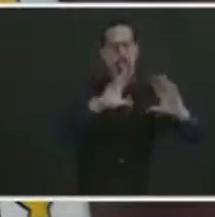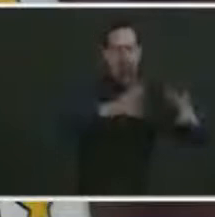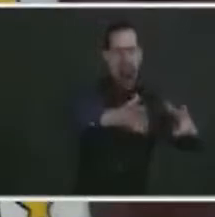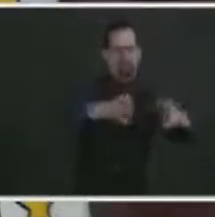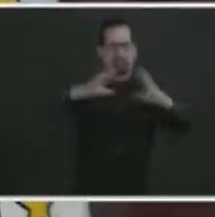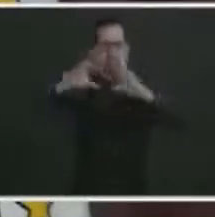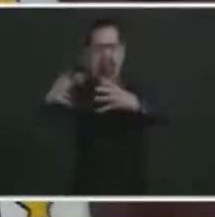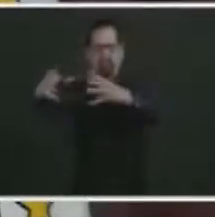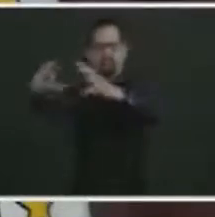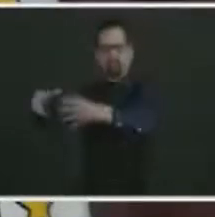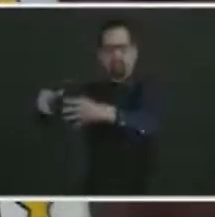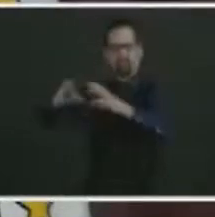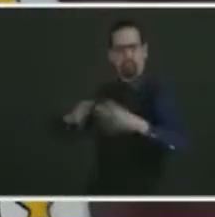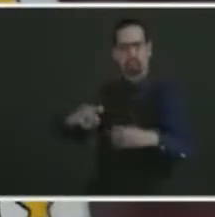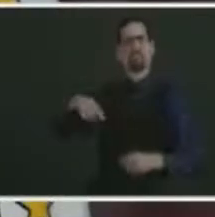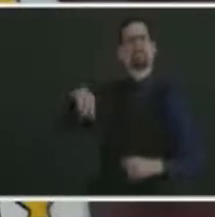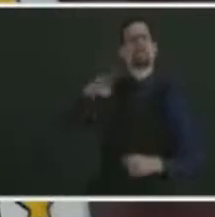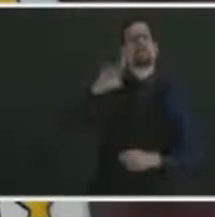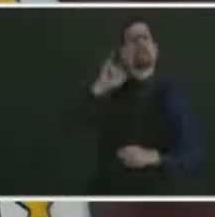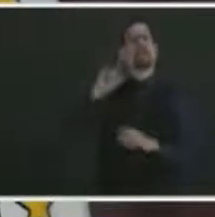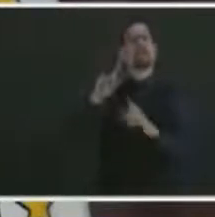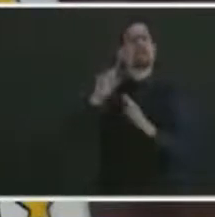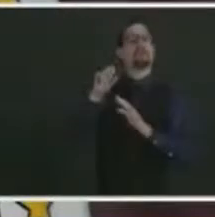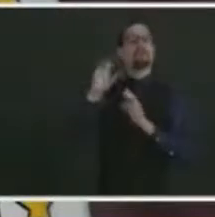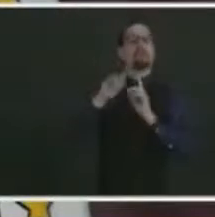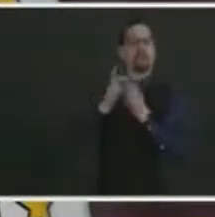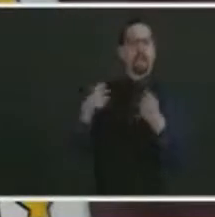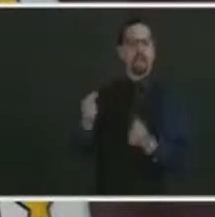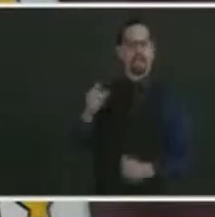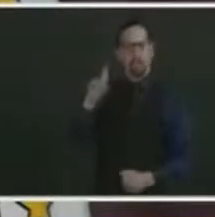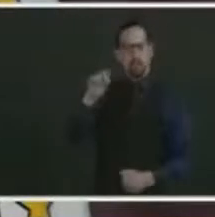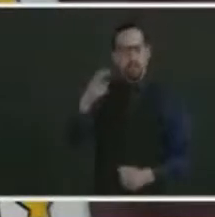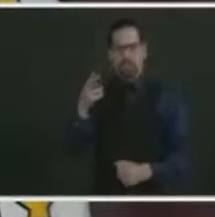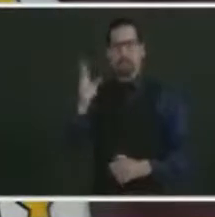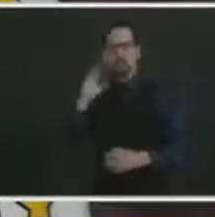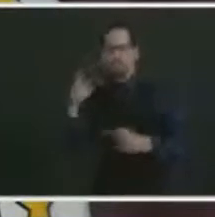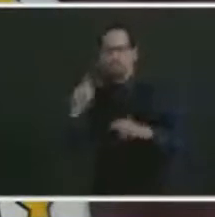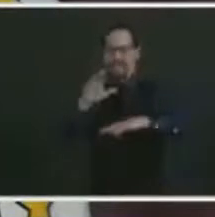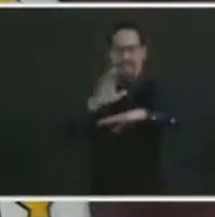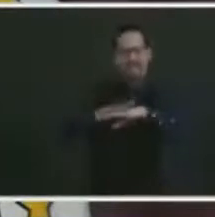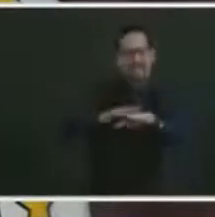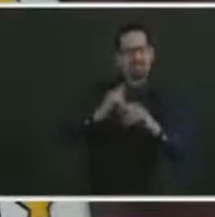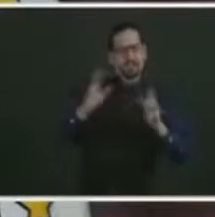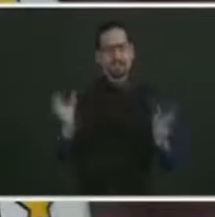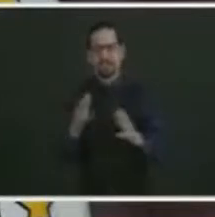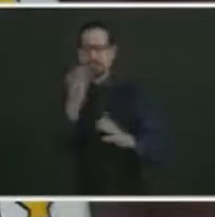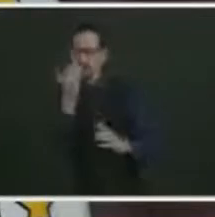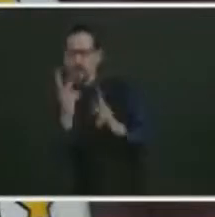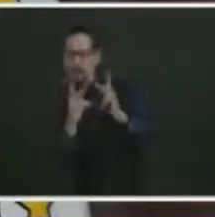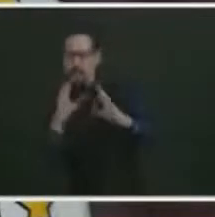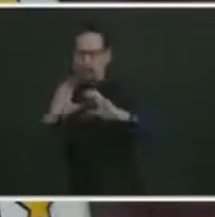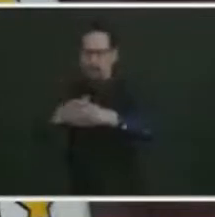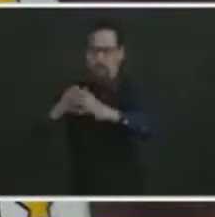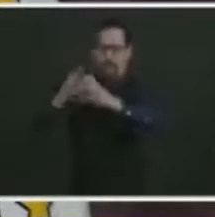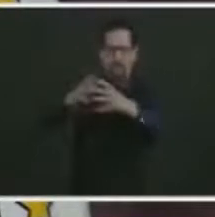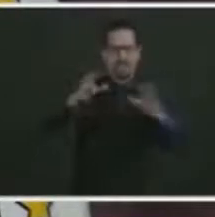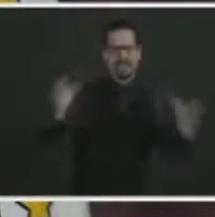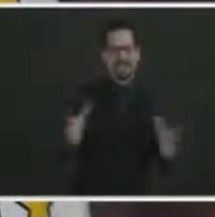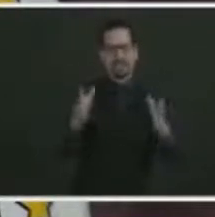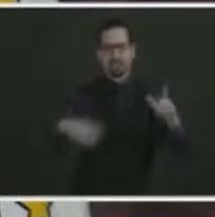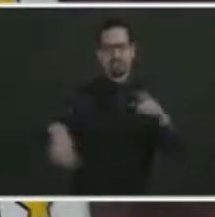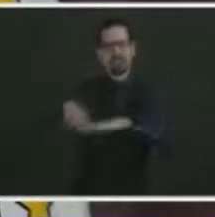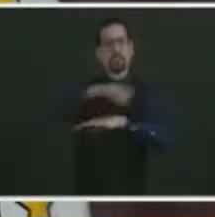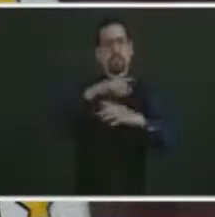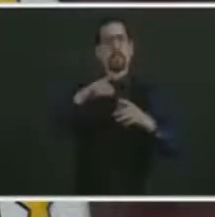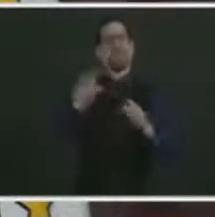distance. We're going to be encouraging you, they will be encouraging you to download the Crush COVID RI app. They're going to be reminding